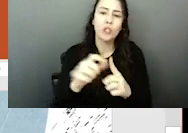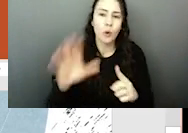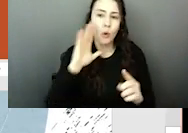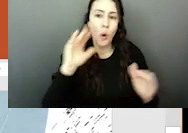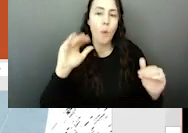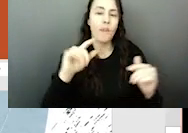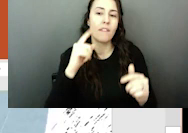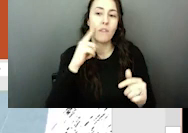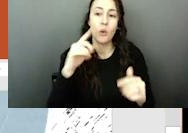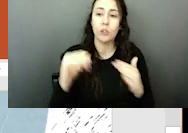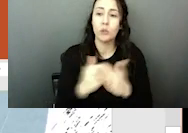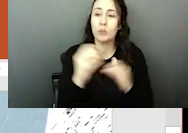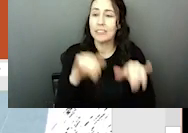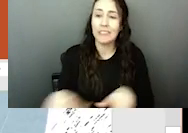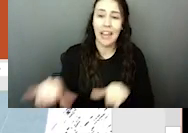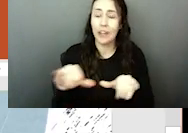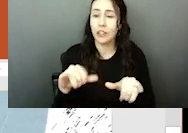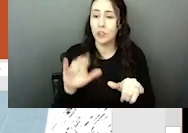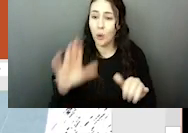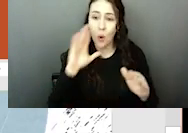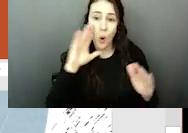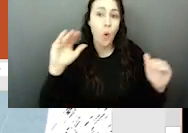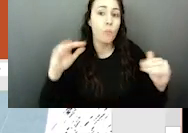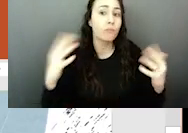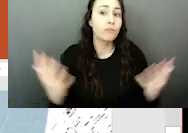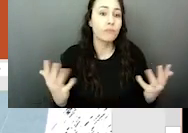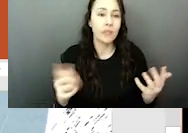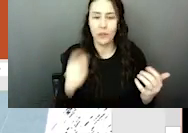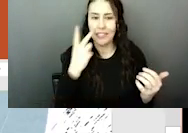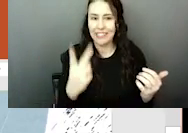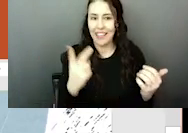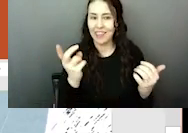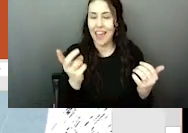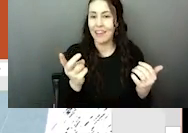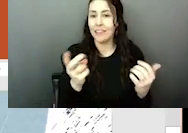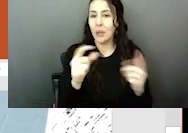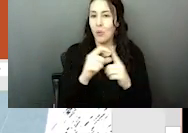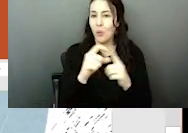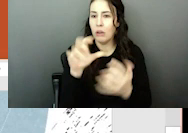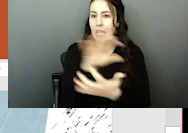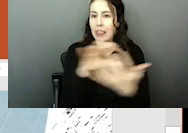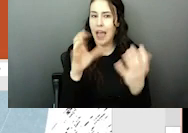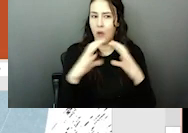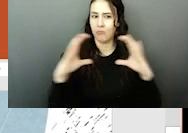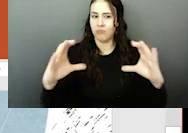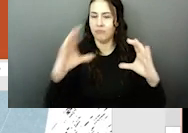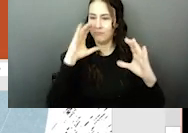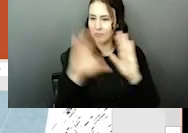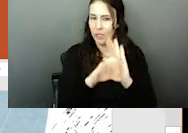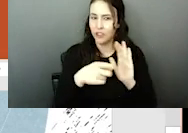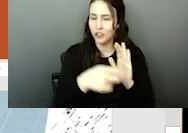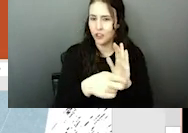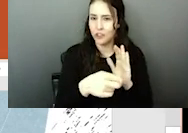that the new standards will be? And you can see the word cloud that that folks developed in response to that